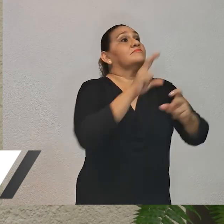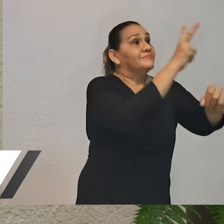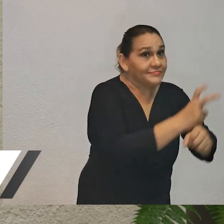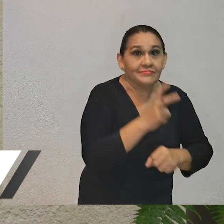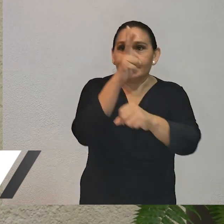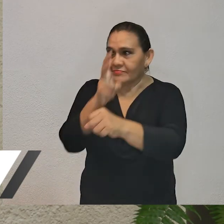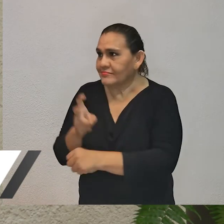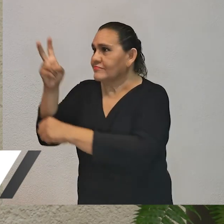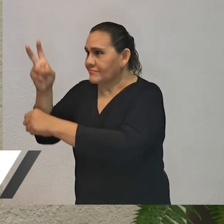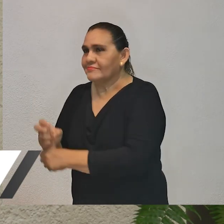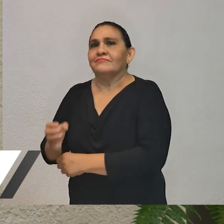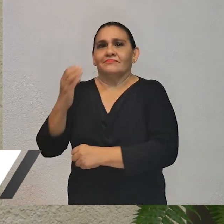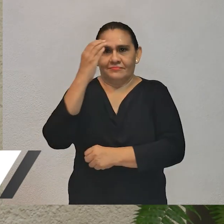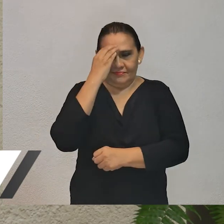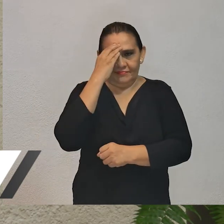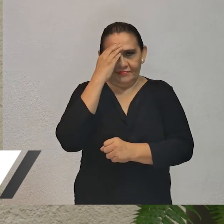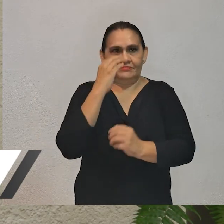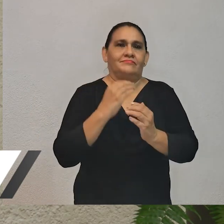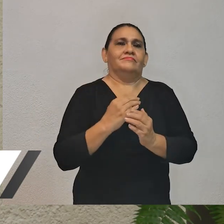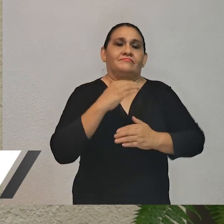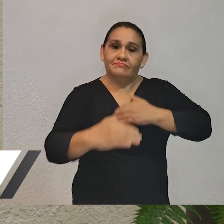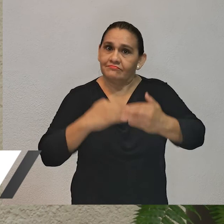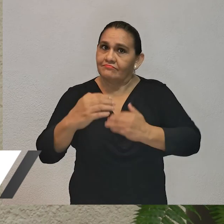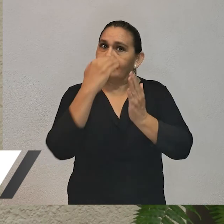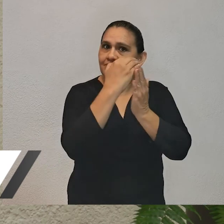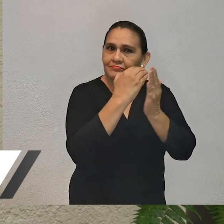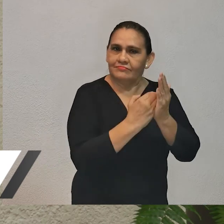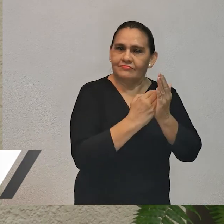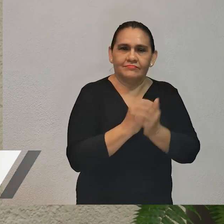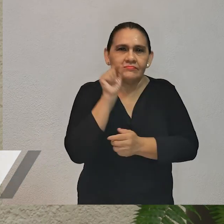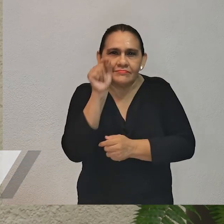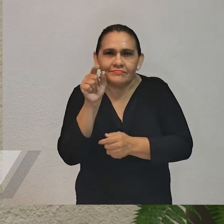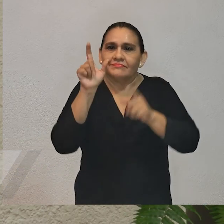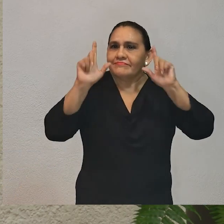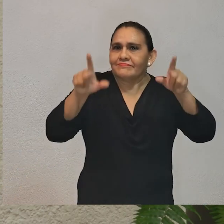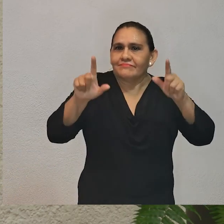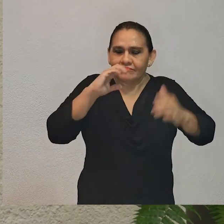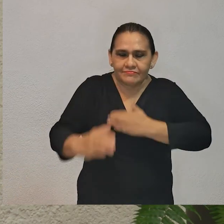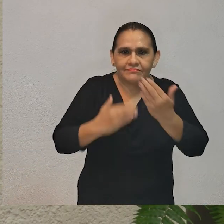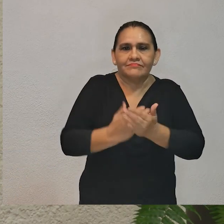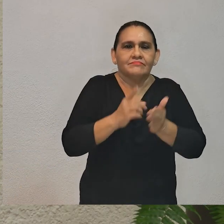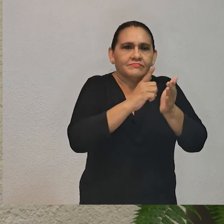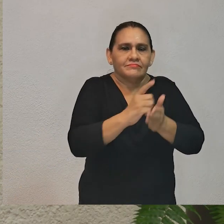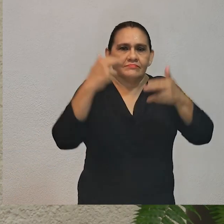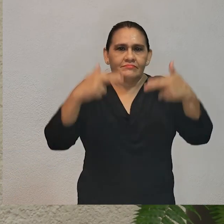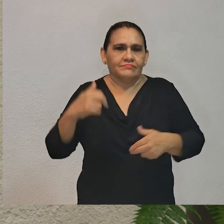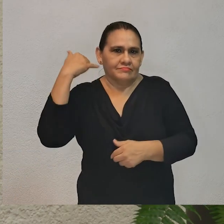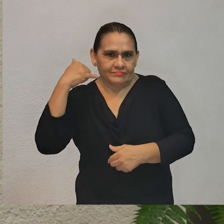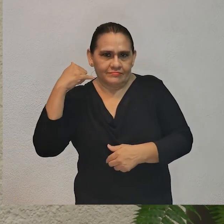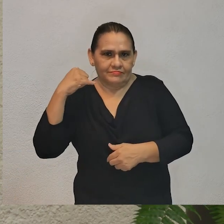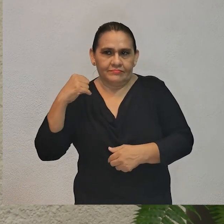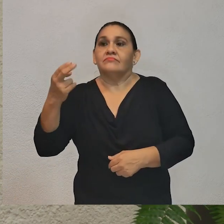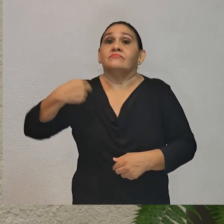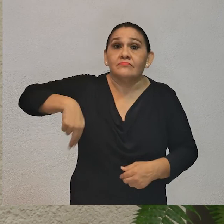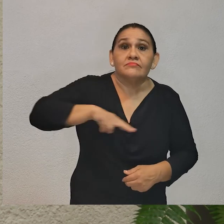ba'aloob. Páajyaltʼantikeech ti'al ak'ajooltik le ujeje'las tzool meyaj ti yaantile uagendail derechos humanos